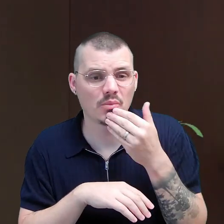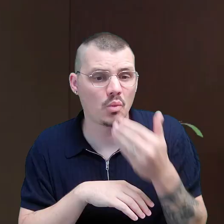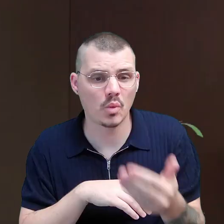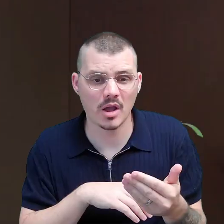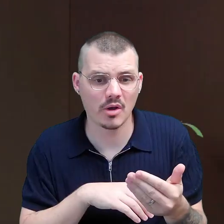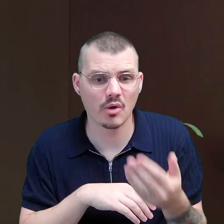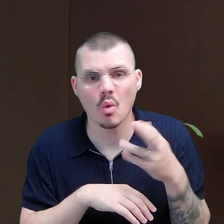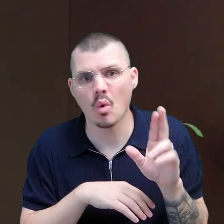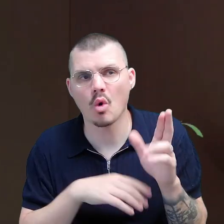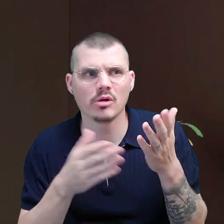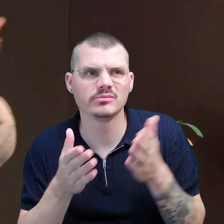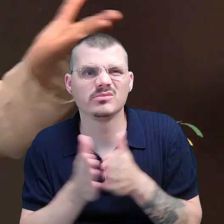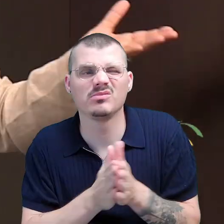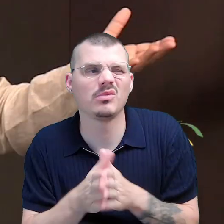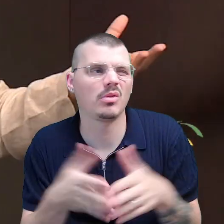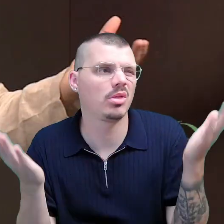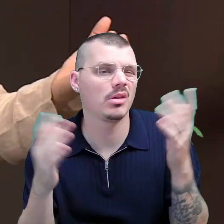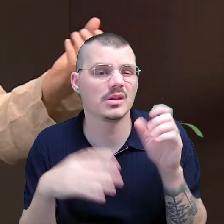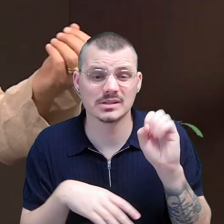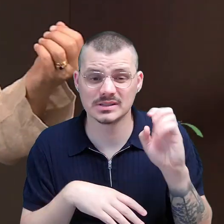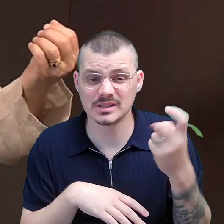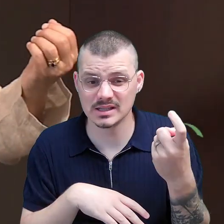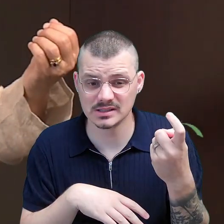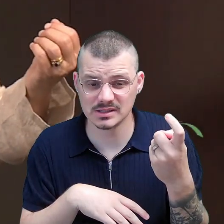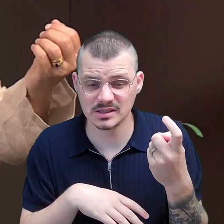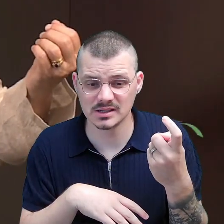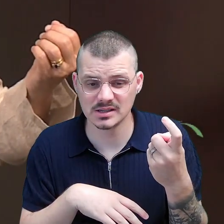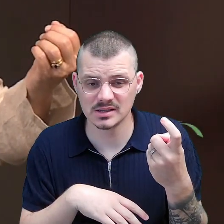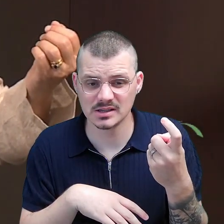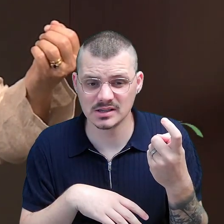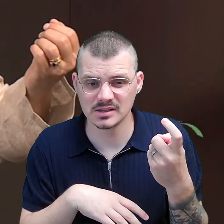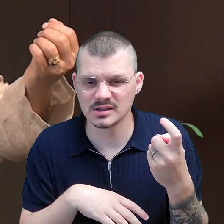doesn't sleep too well or loses interest in sex,